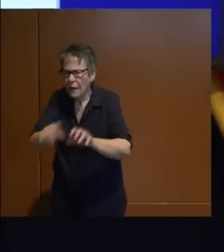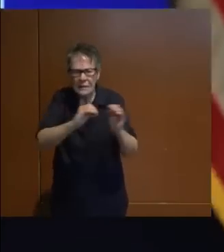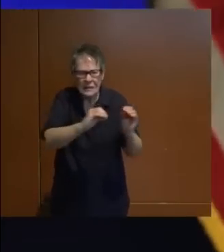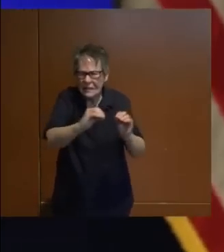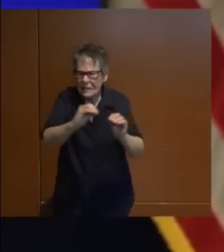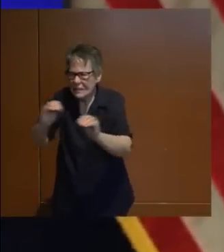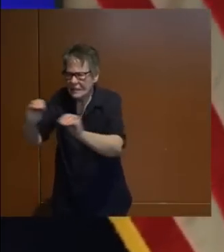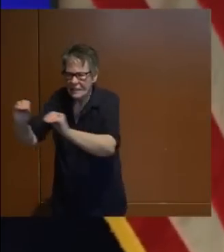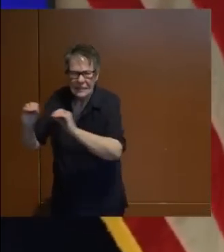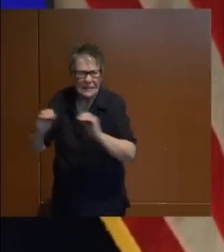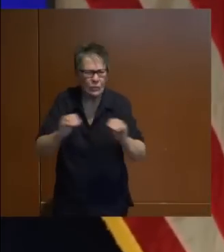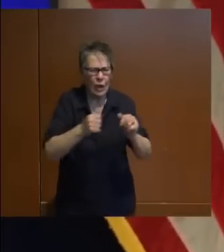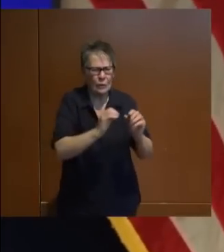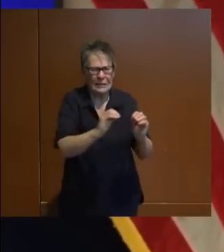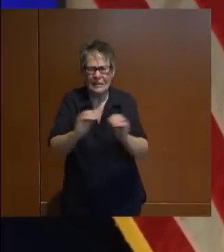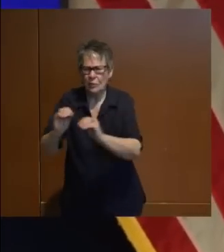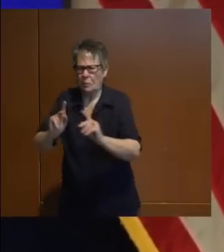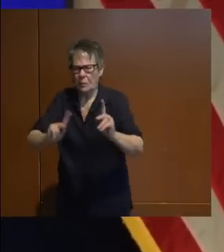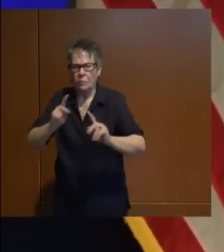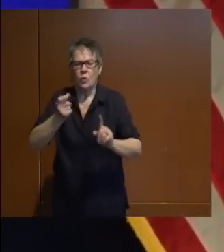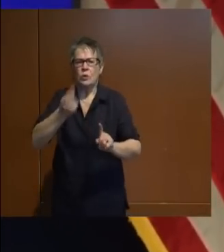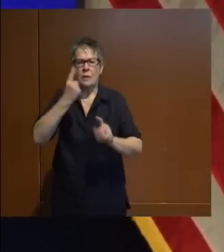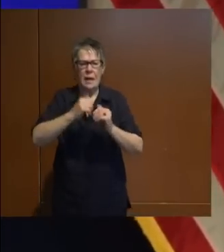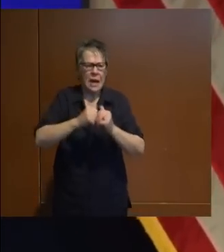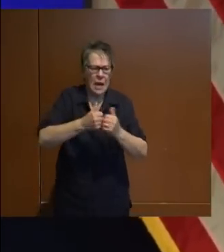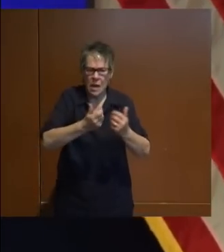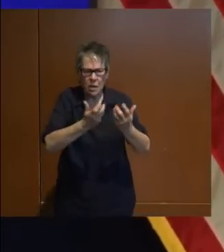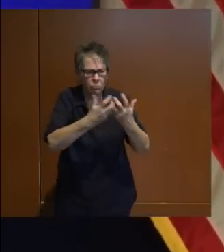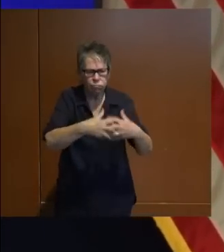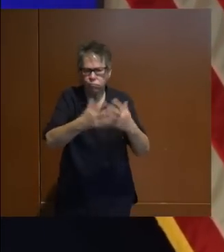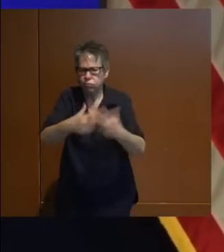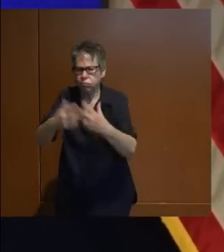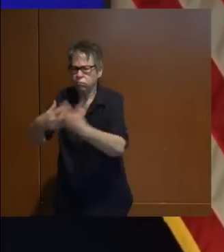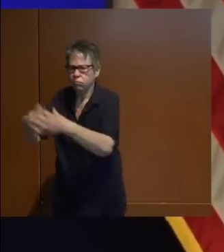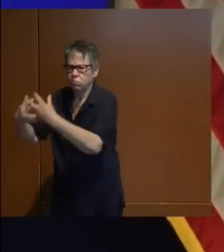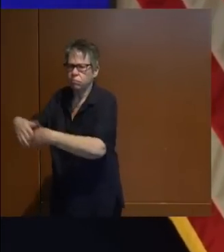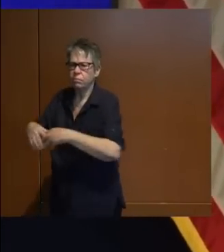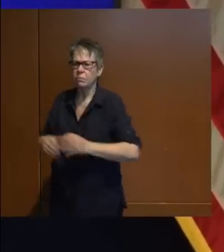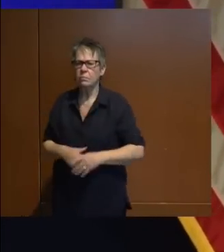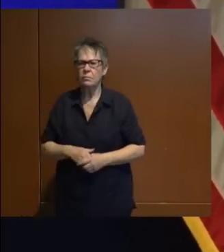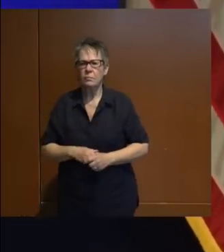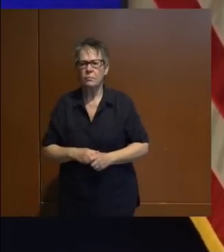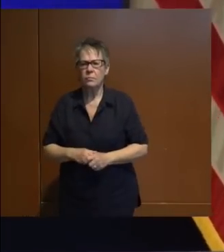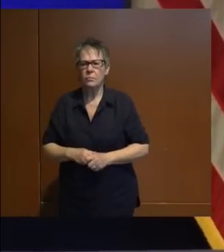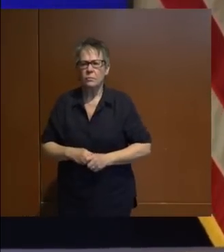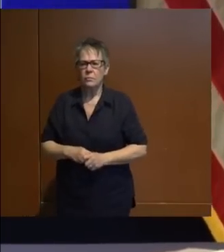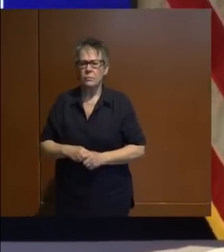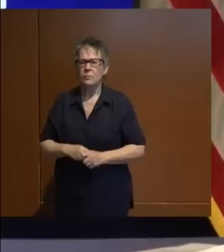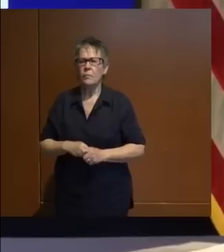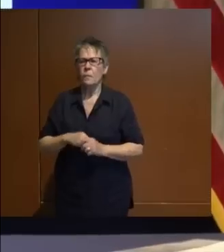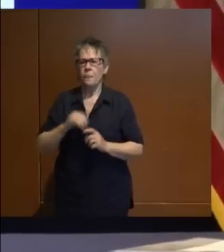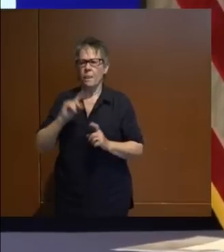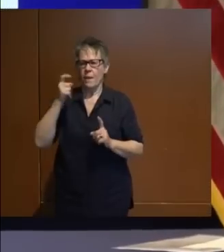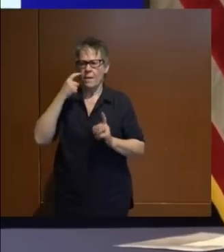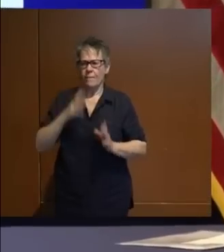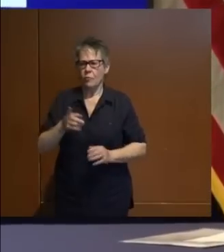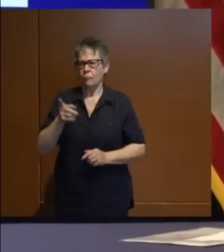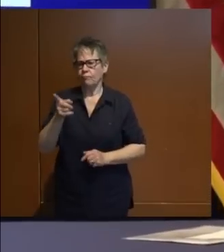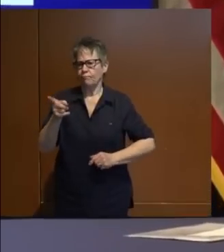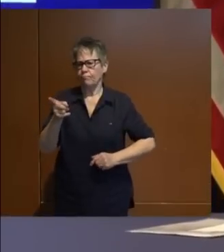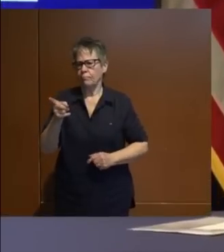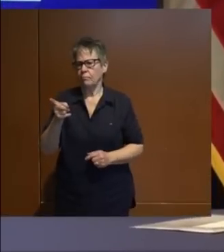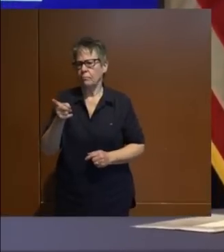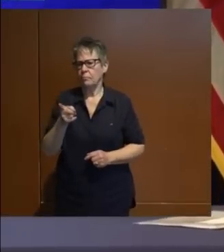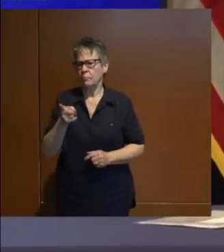I guess, comment to this, you could also envision, say, a St. Joe's, you and I were discussing this earlier, reopening it